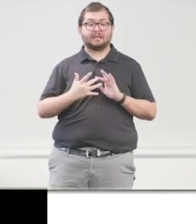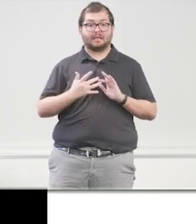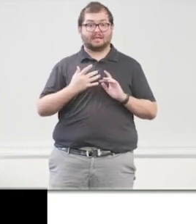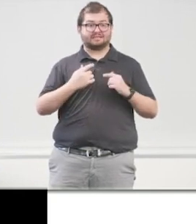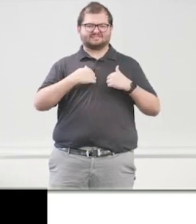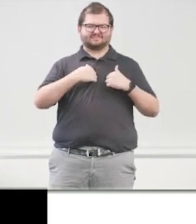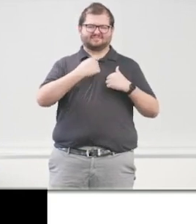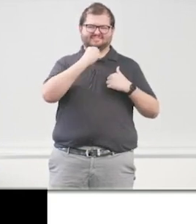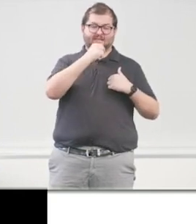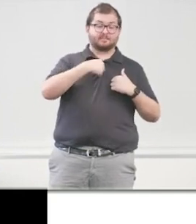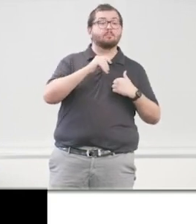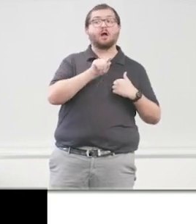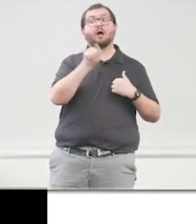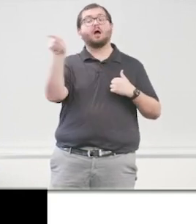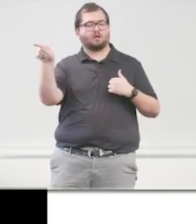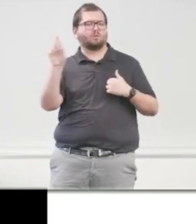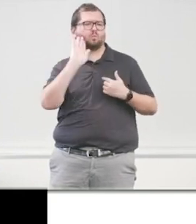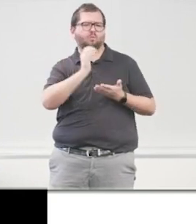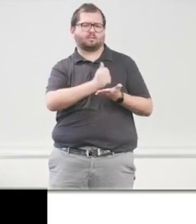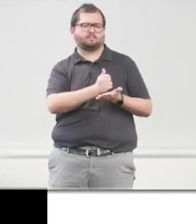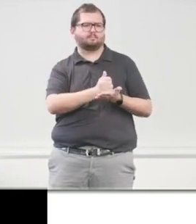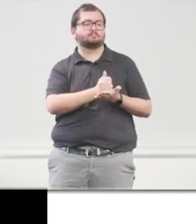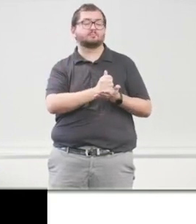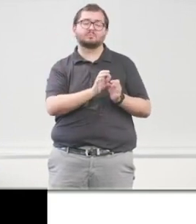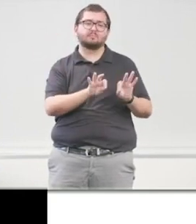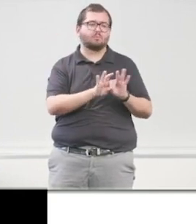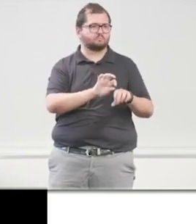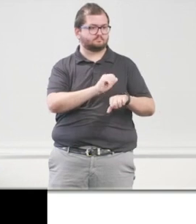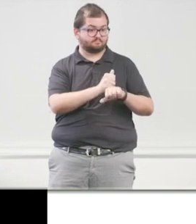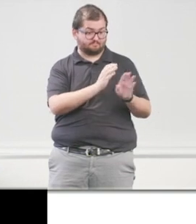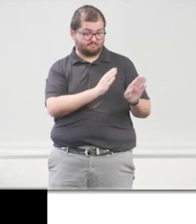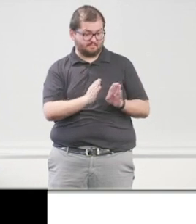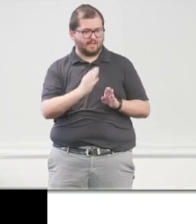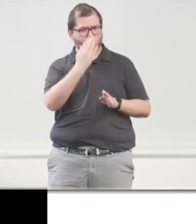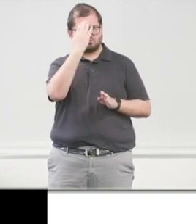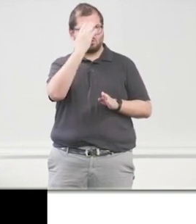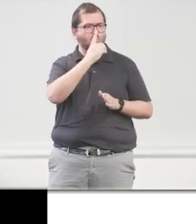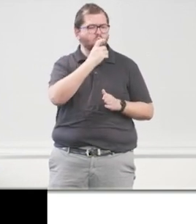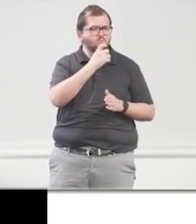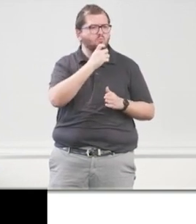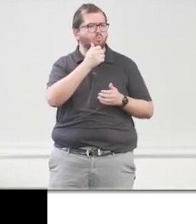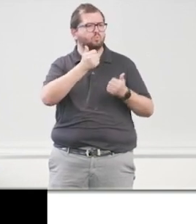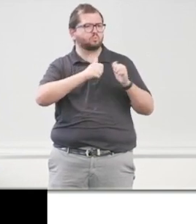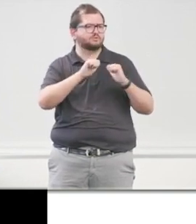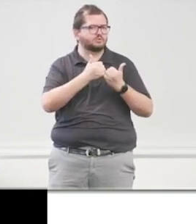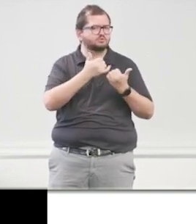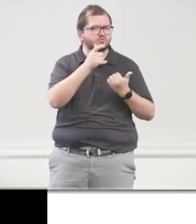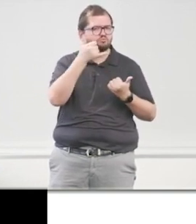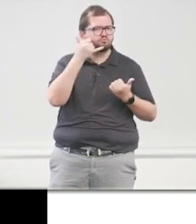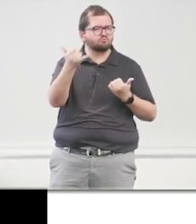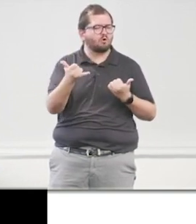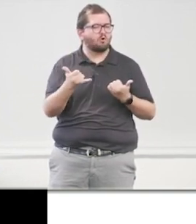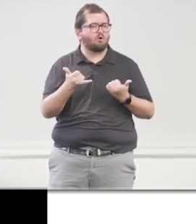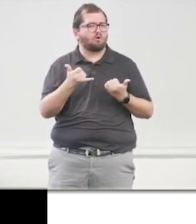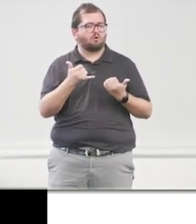question on how to handle an incident. And having that plan and having those specific names in that plan on who to call or what agencies to call, and having a number